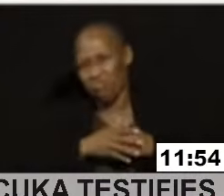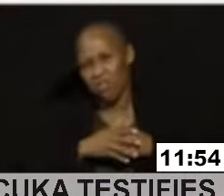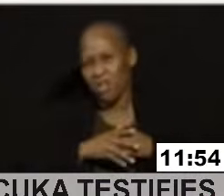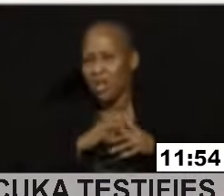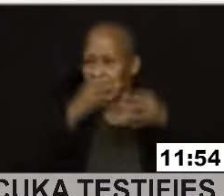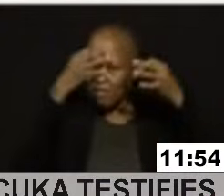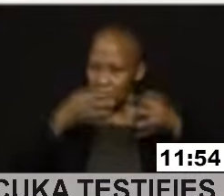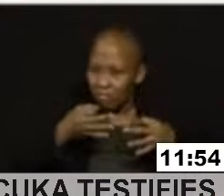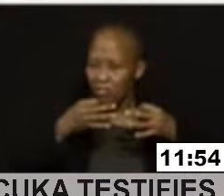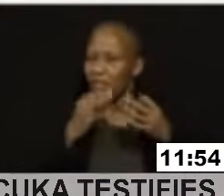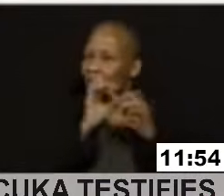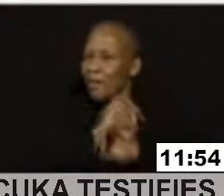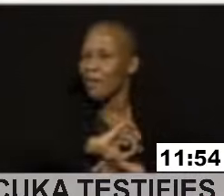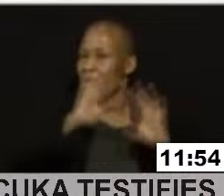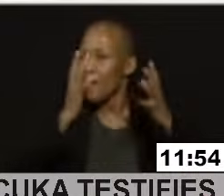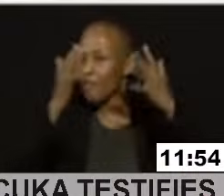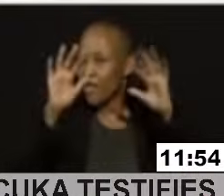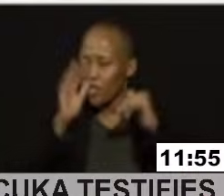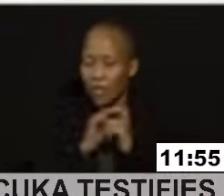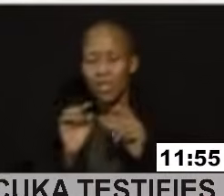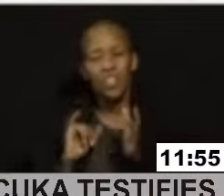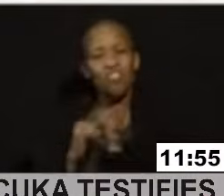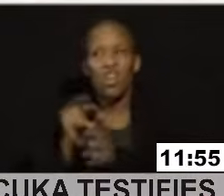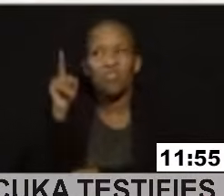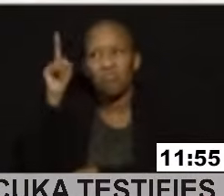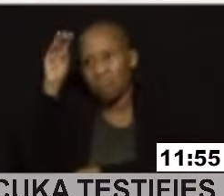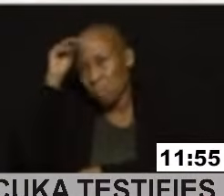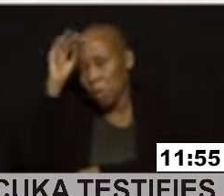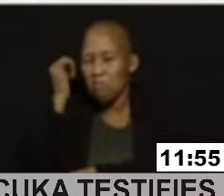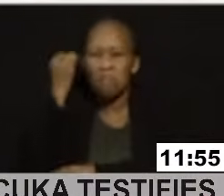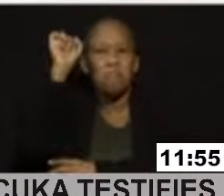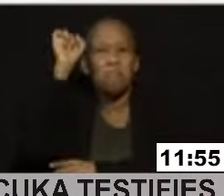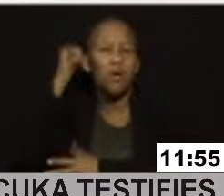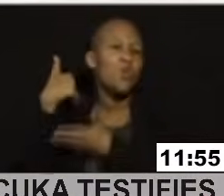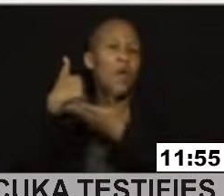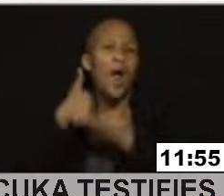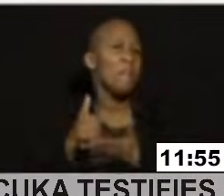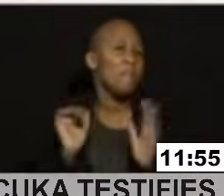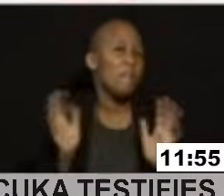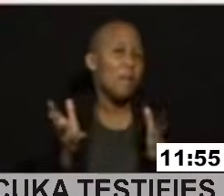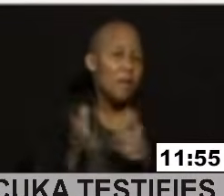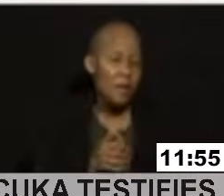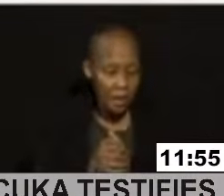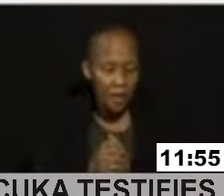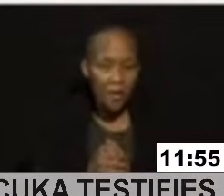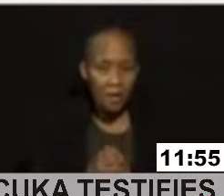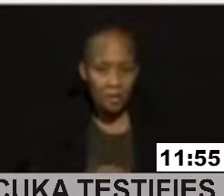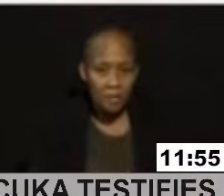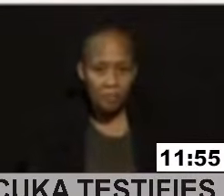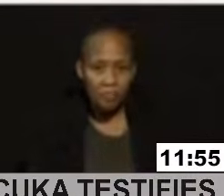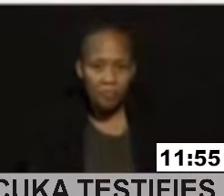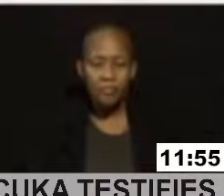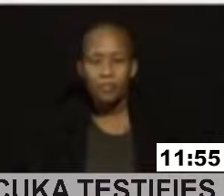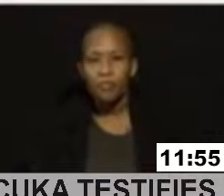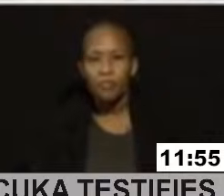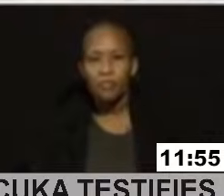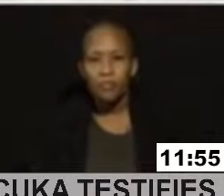so they were just refusing to assist. You know. So, yeah.